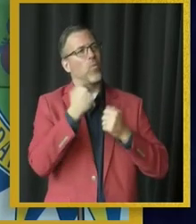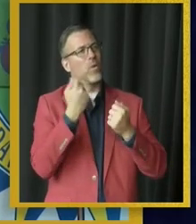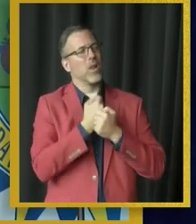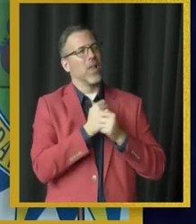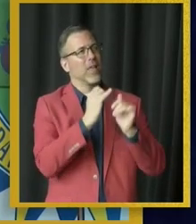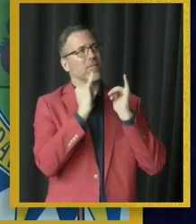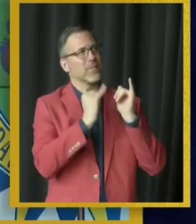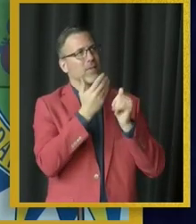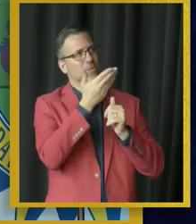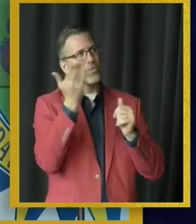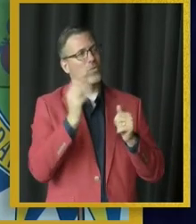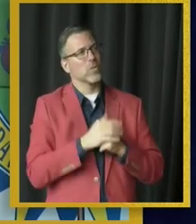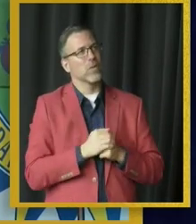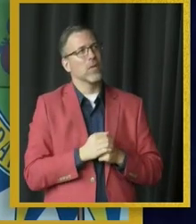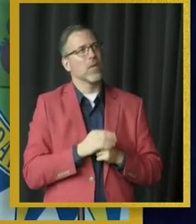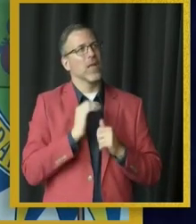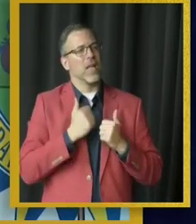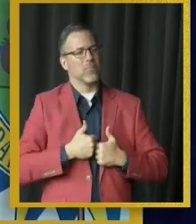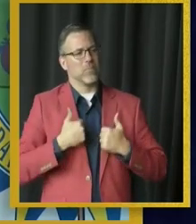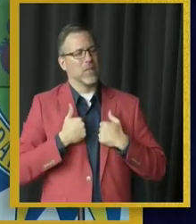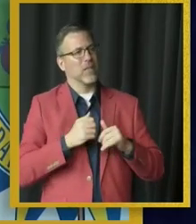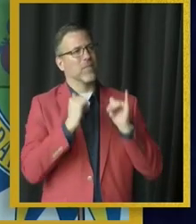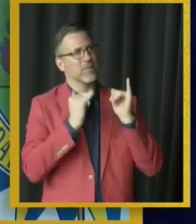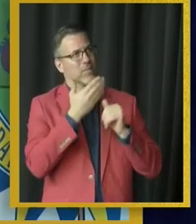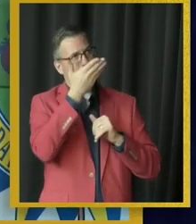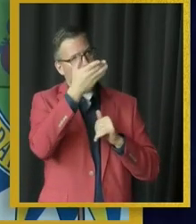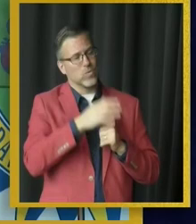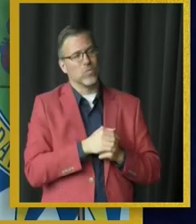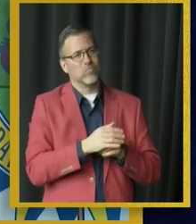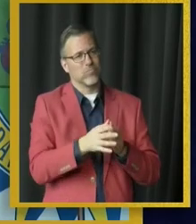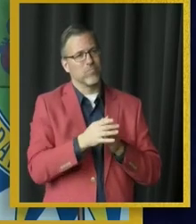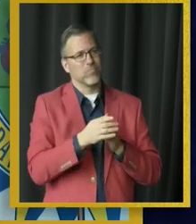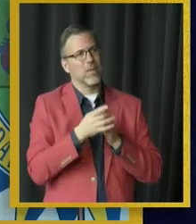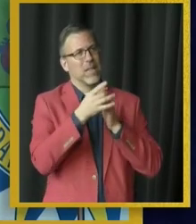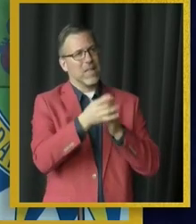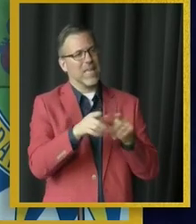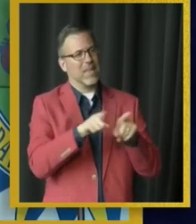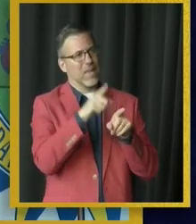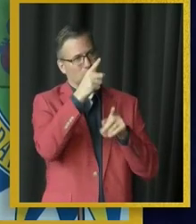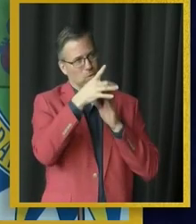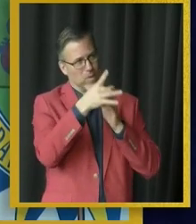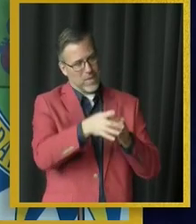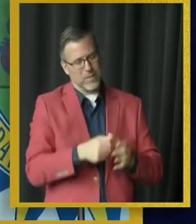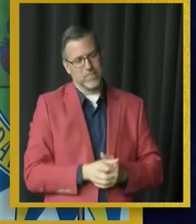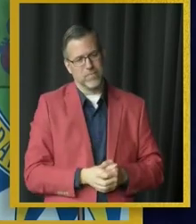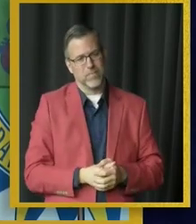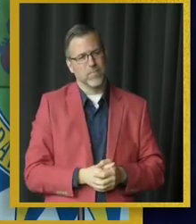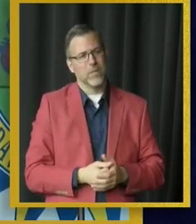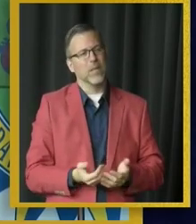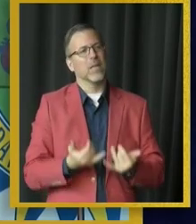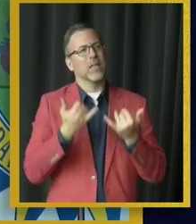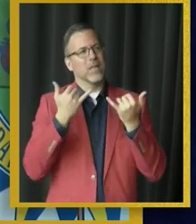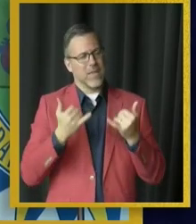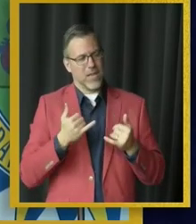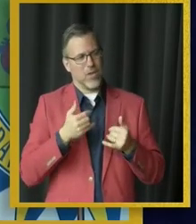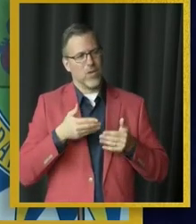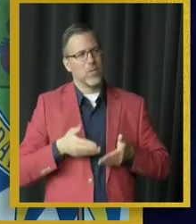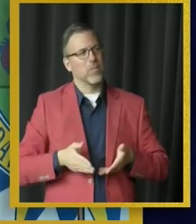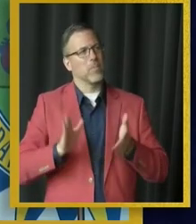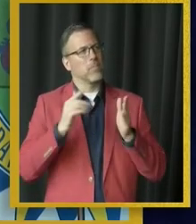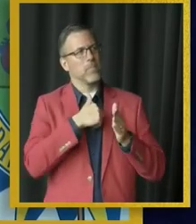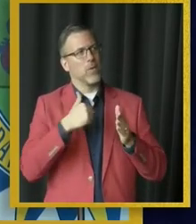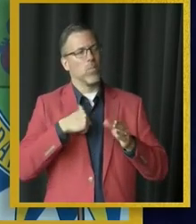love, and will live like you lived, and lead like you led. And now may you do